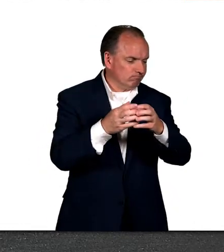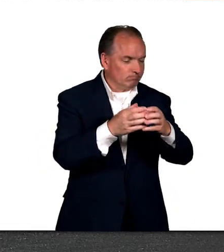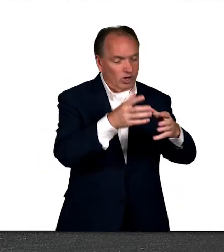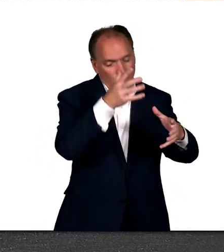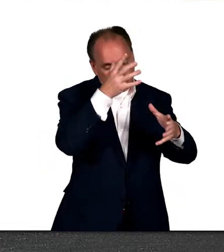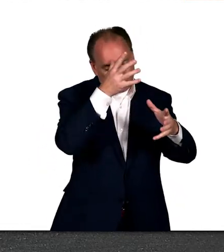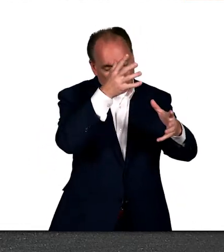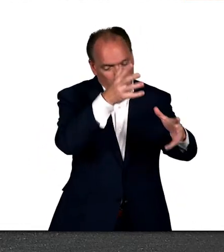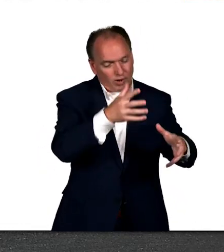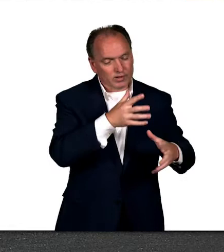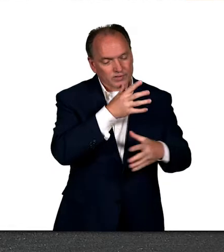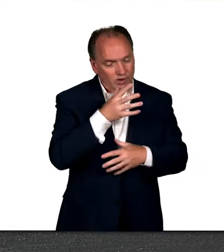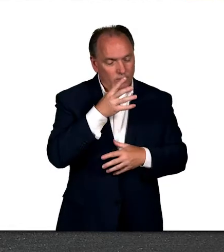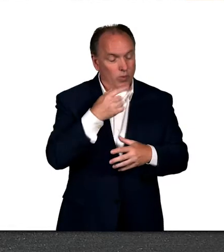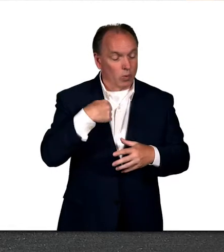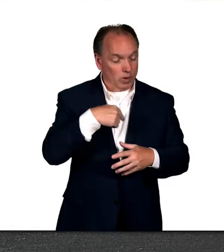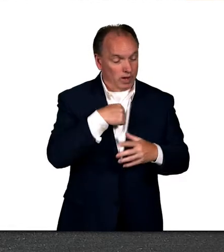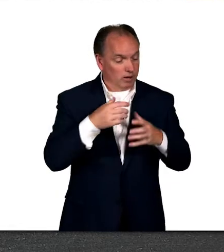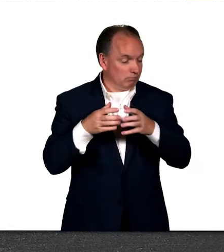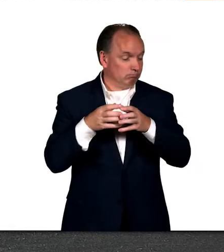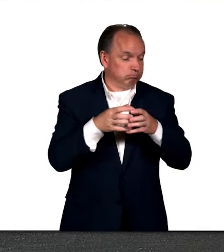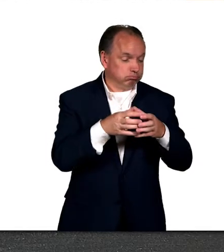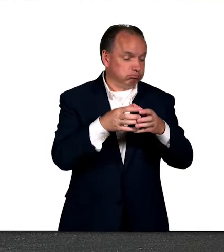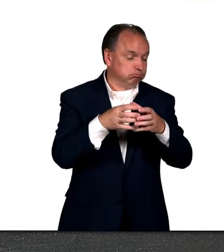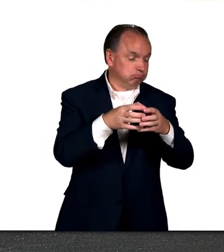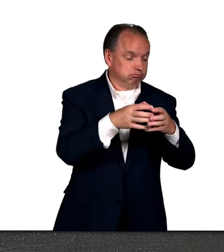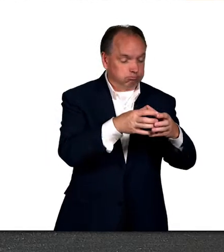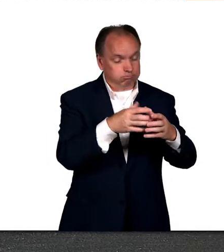to Grandpa's farm. We're on the way